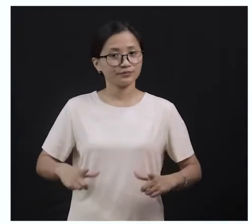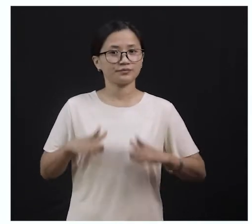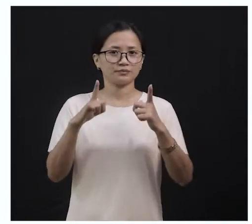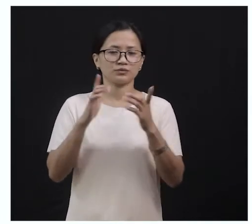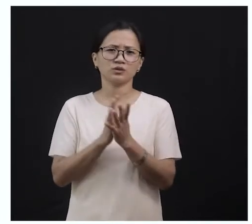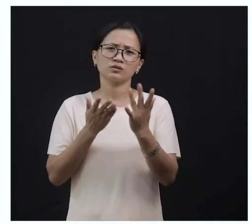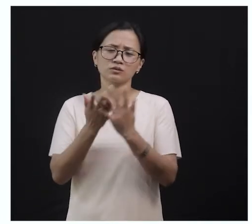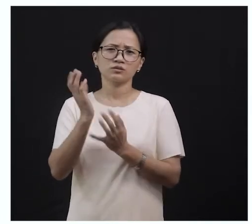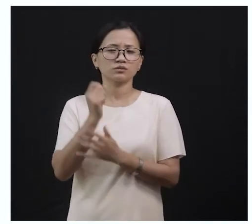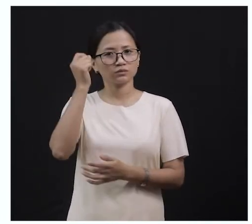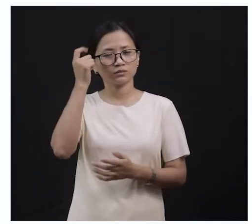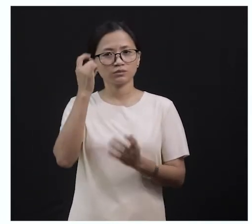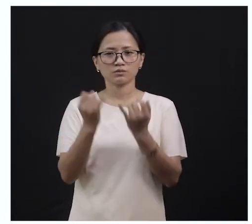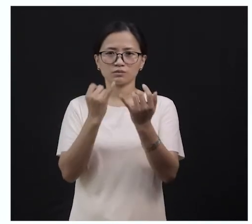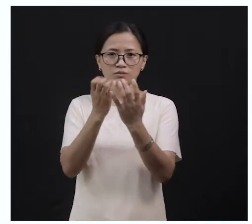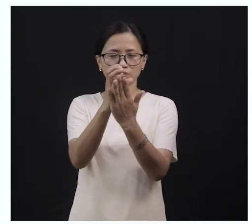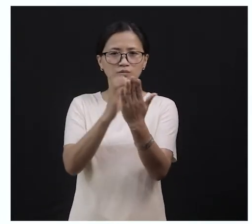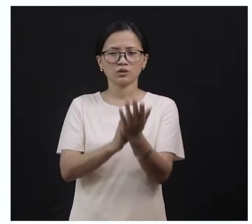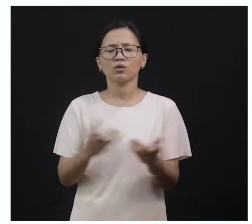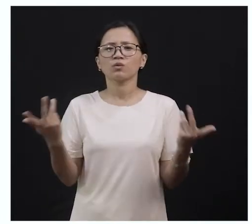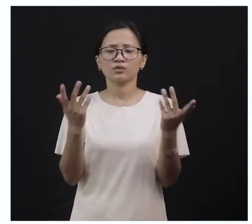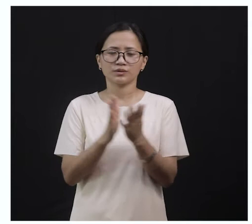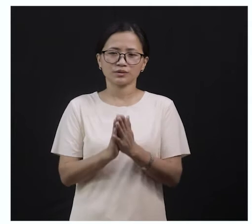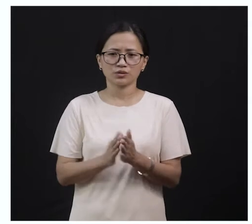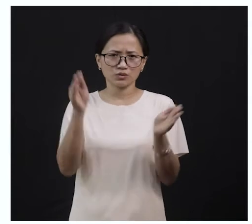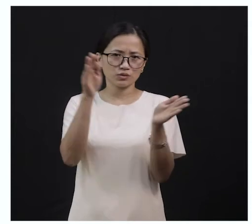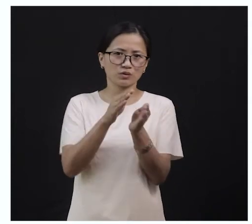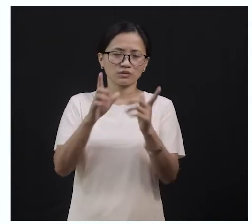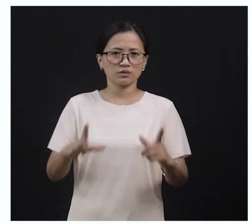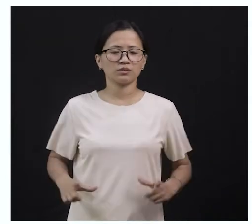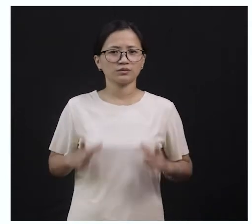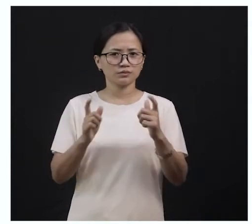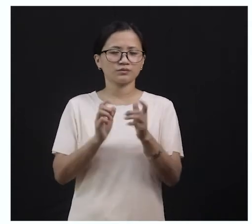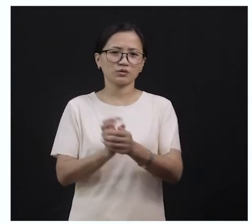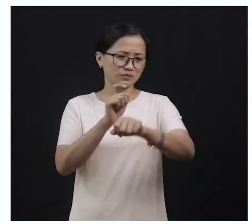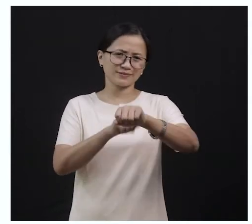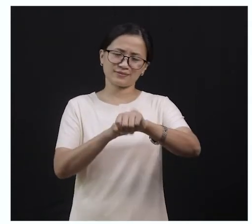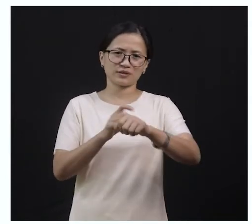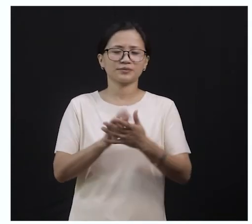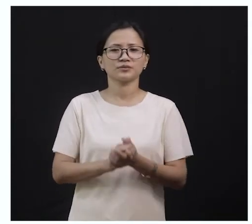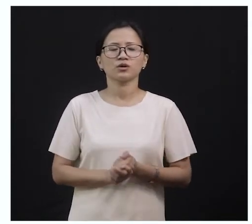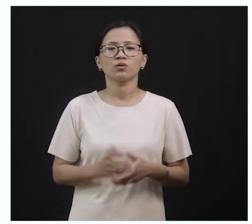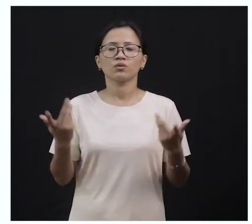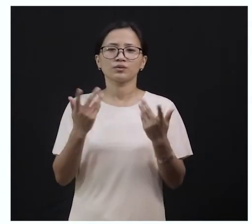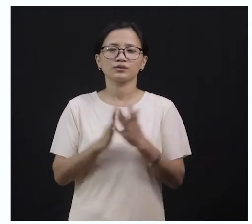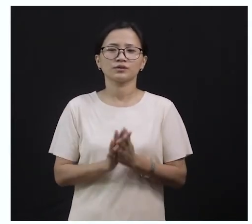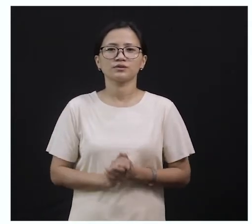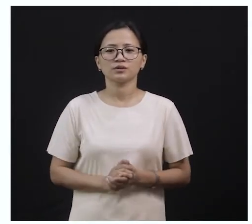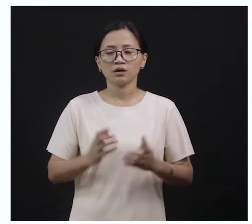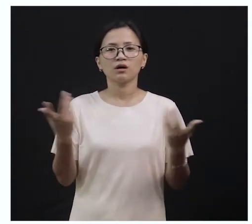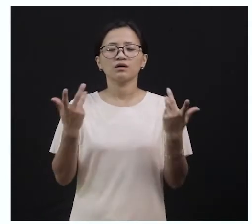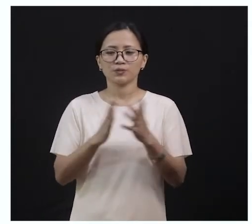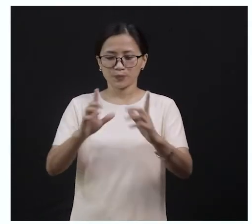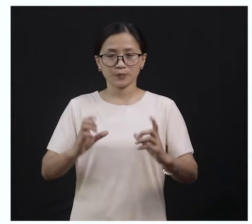this poem, we understand what a short life, even for a short period of time, what a life, how much